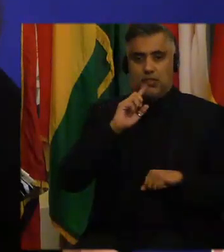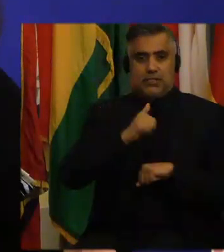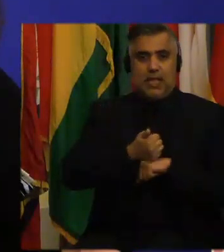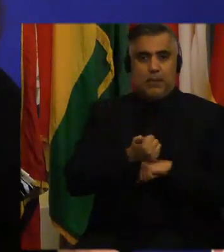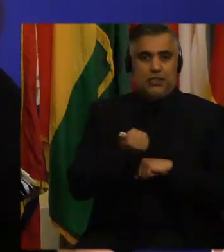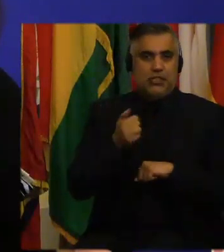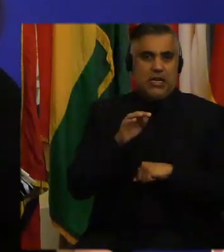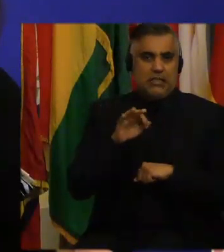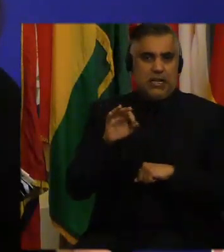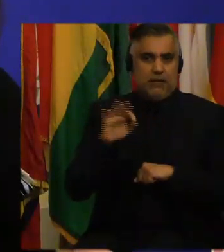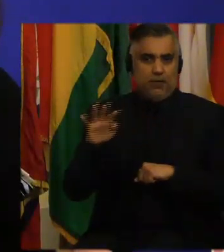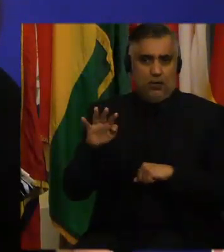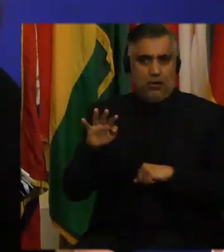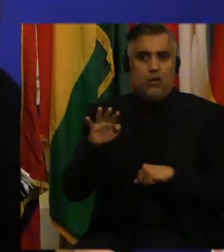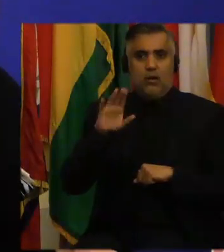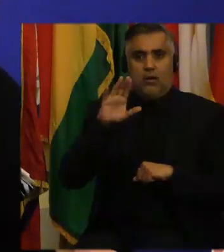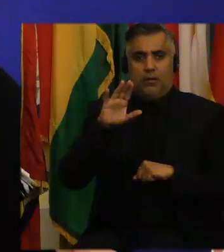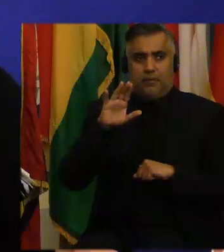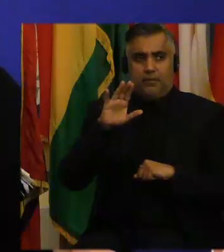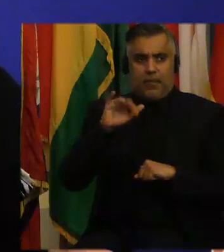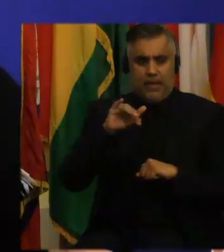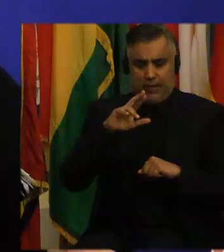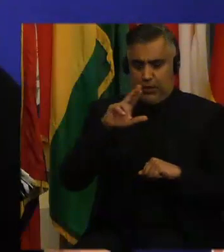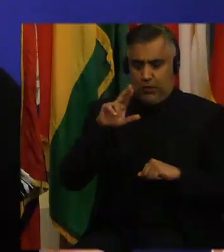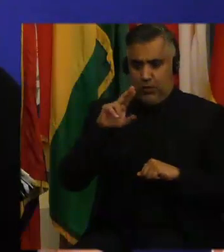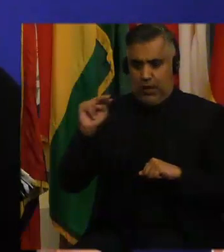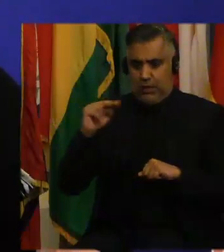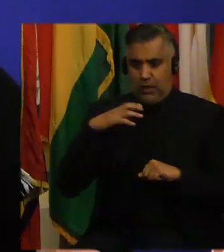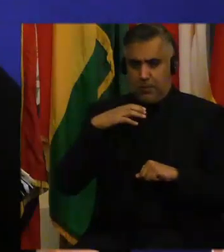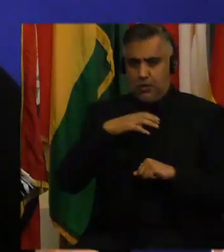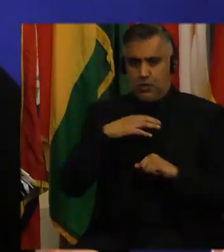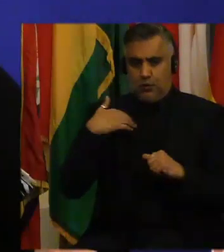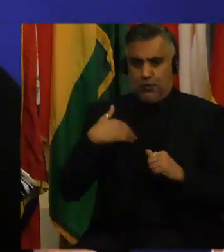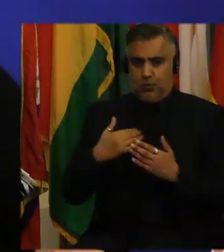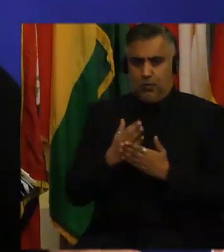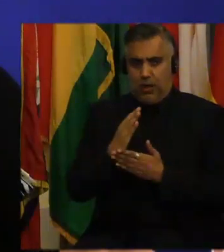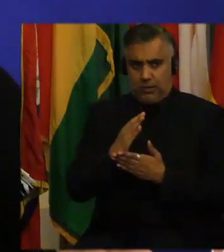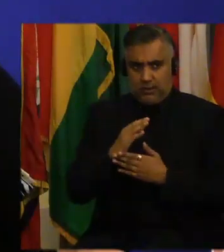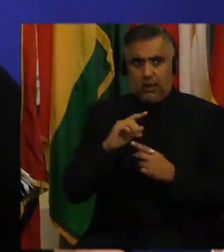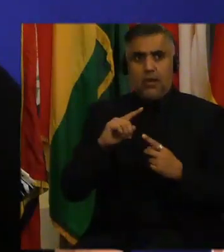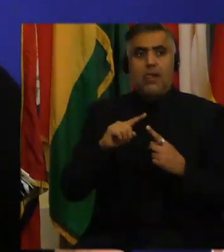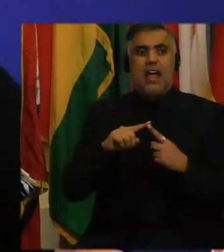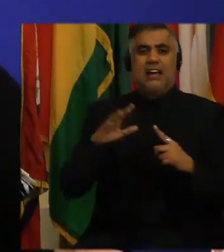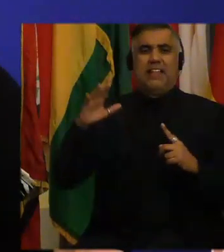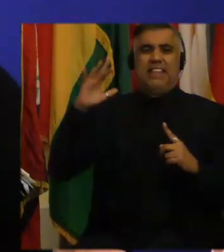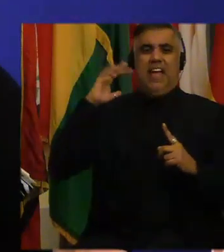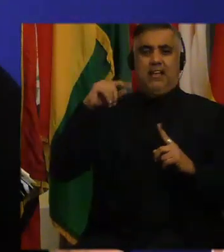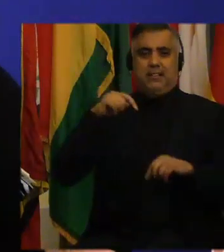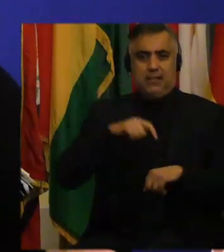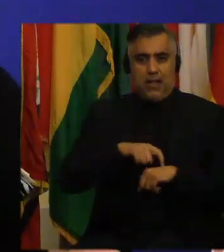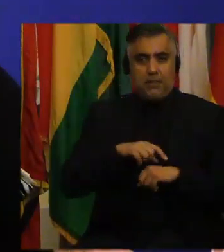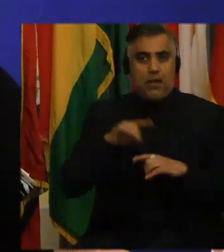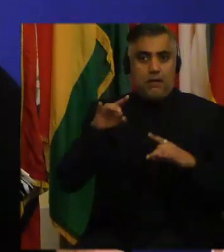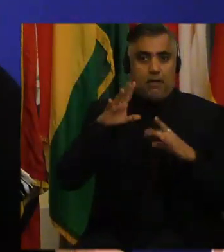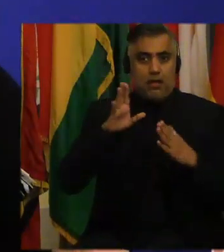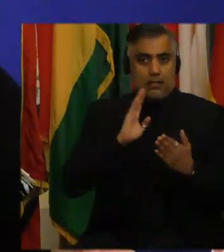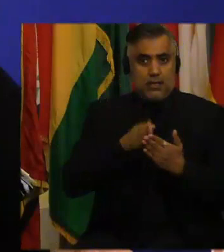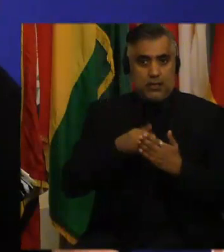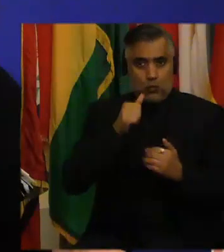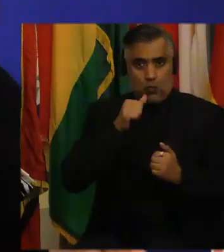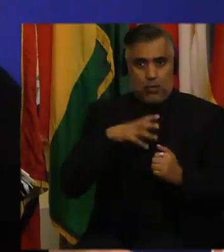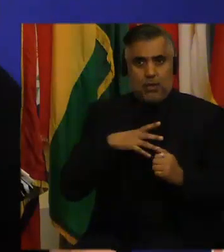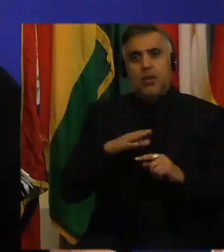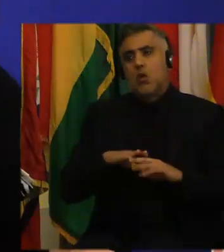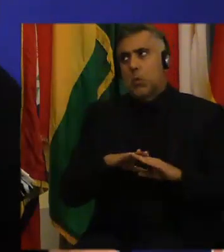established in 1994 by United Nations Commission on Human Rights. And at that time, violence against women